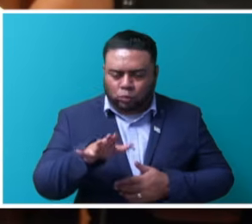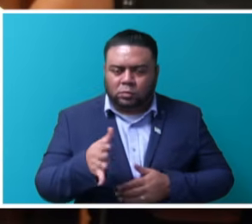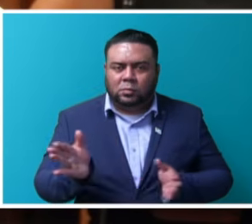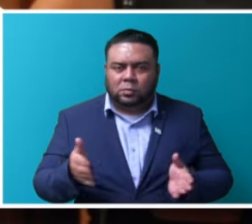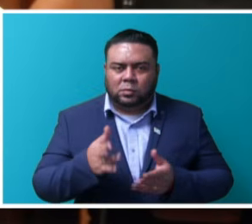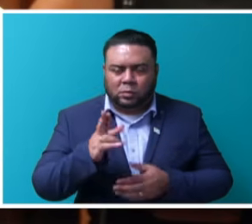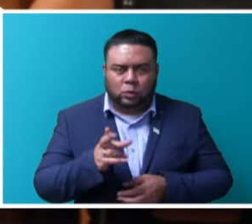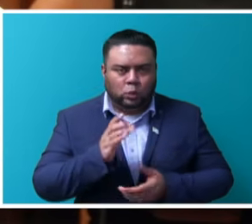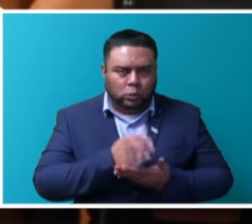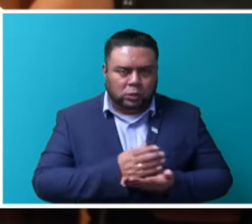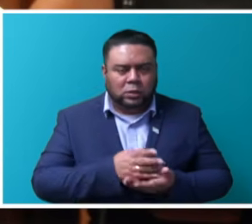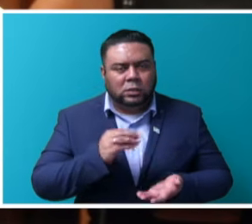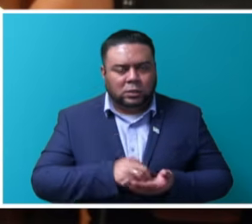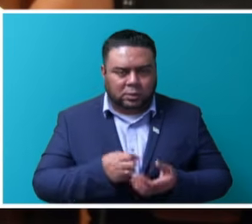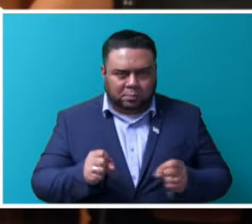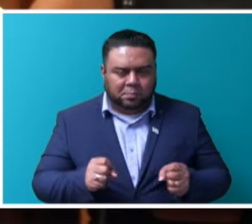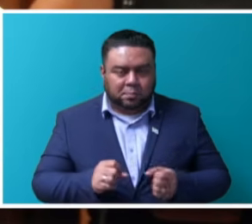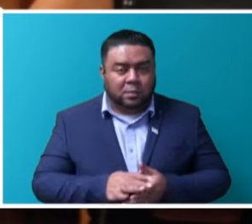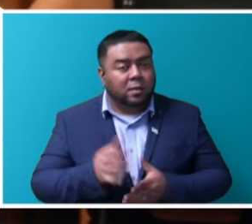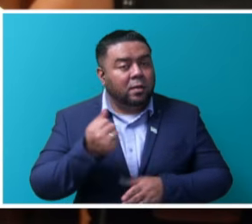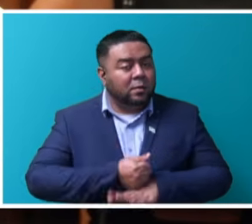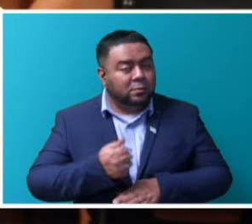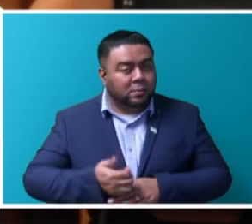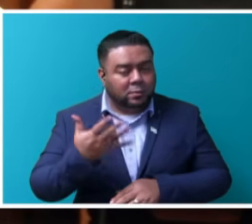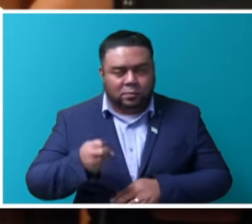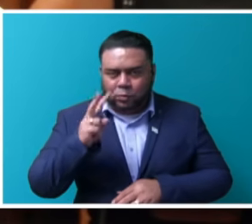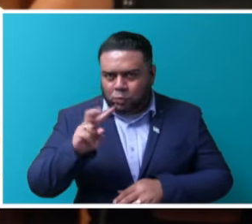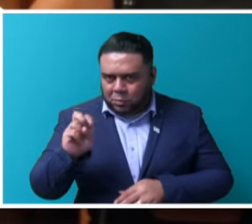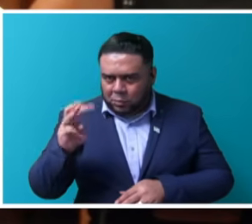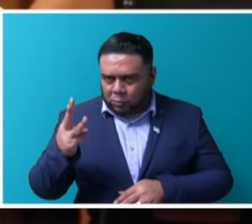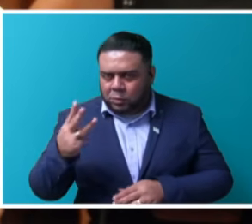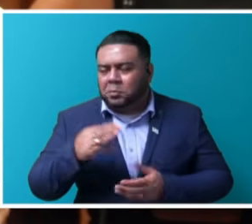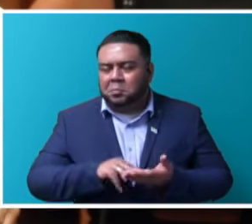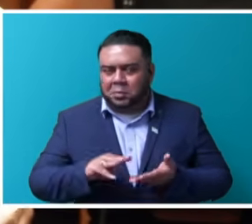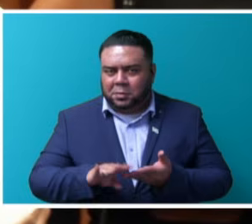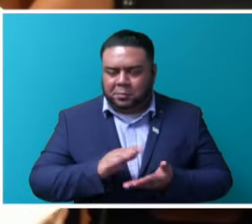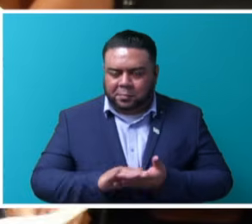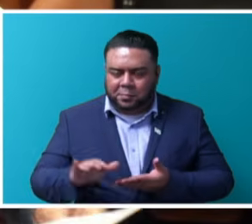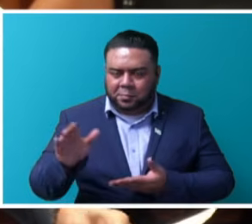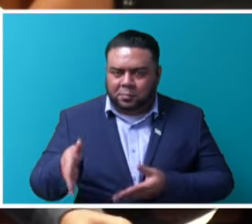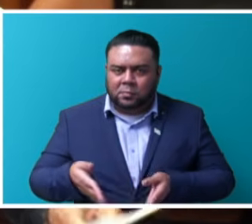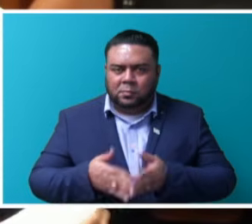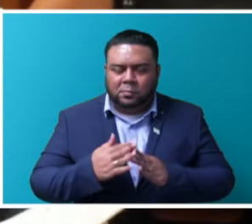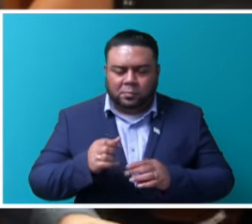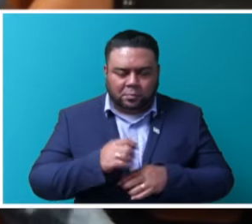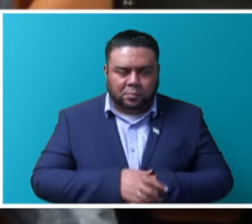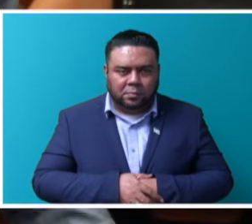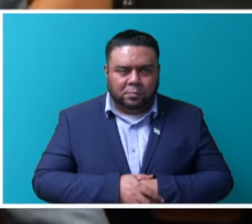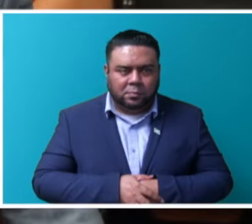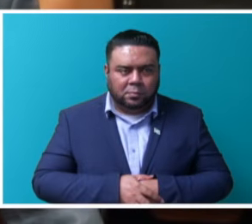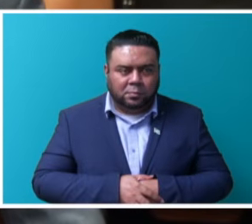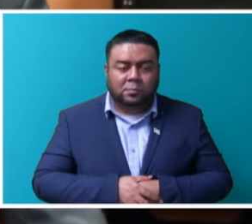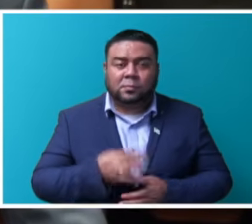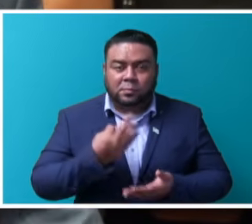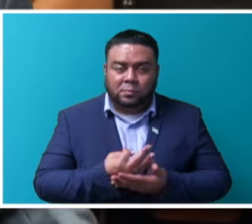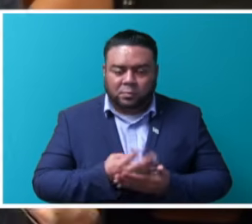of the correction system. The government has allocated 2.3 million for the upgrade of public cemeteries across the country. The funding